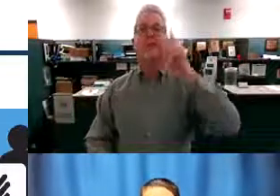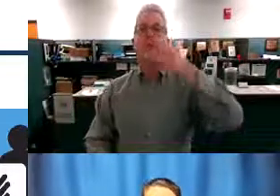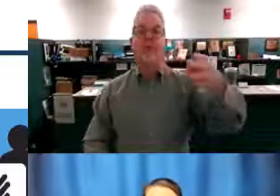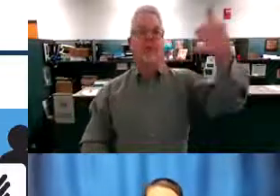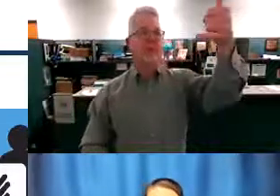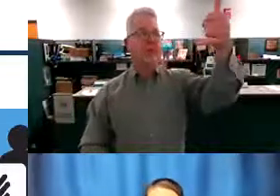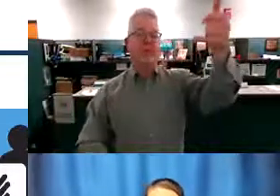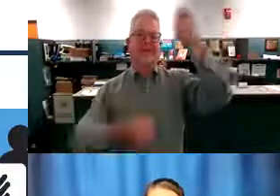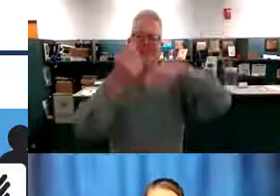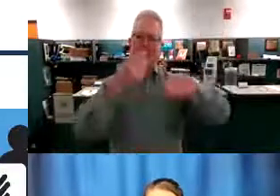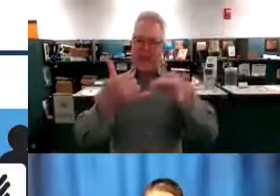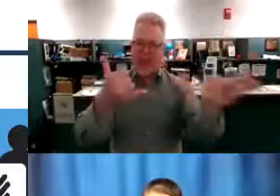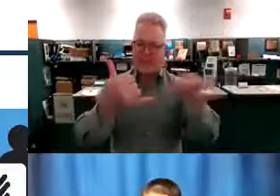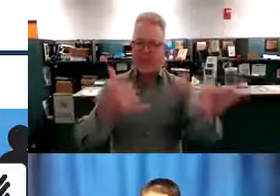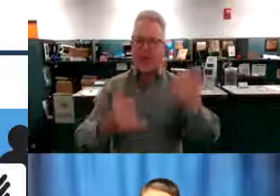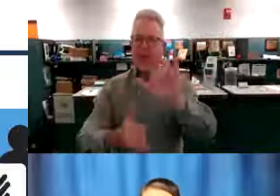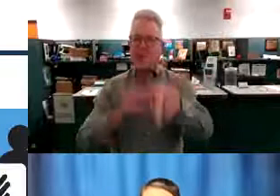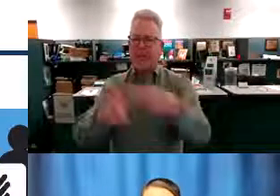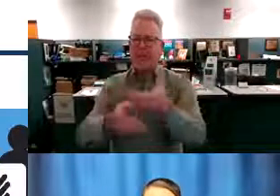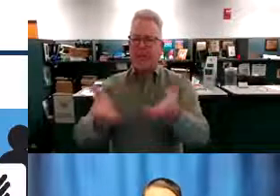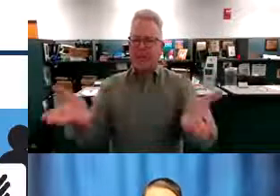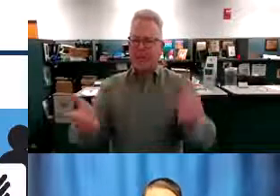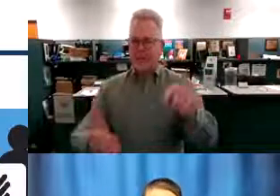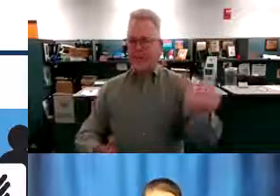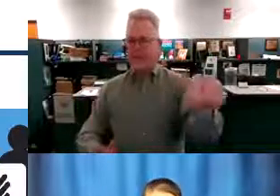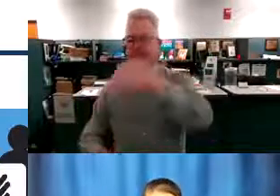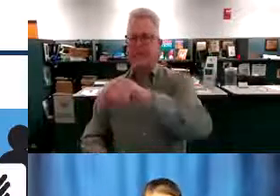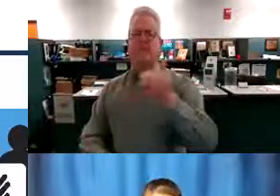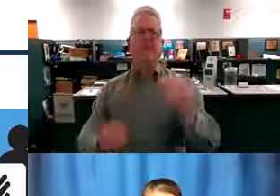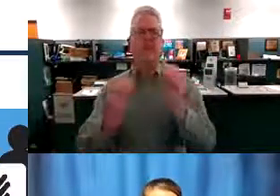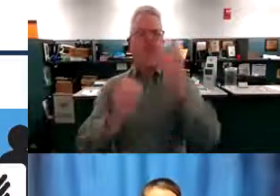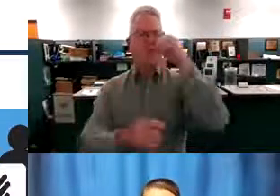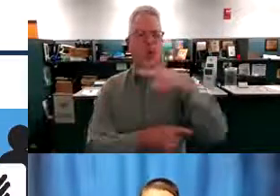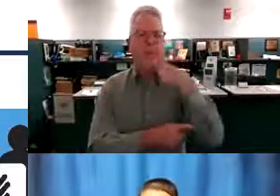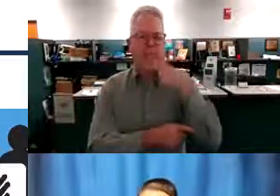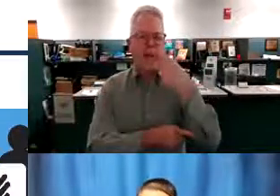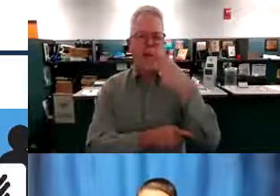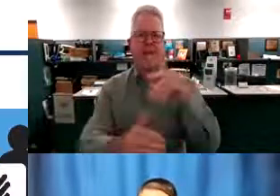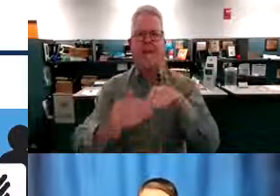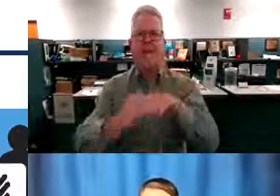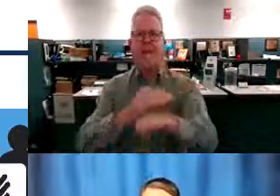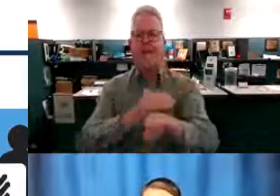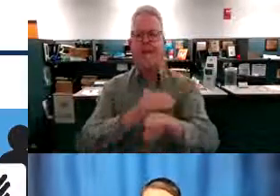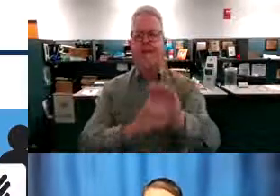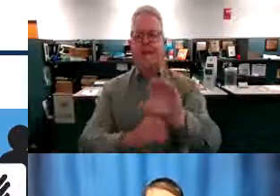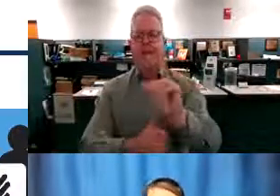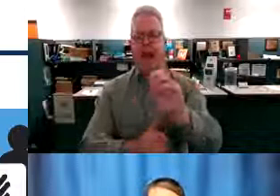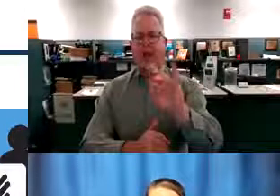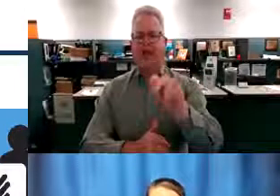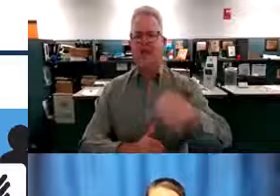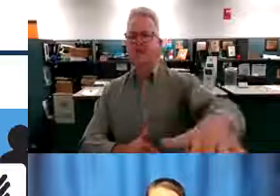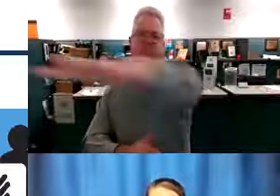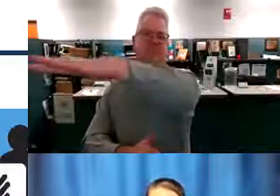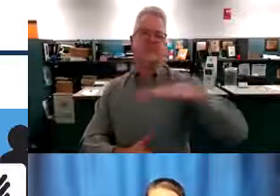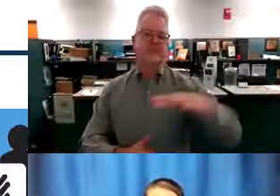to video phones, and also providing some CapTel phones as well. So that's more